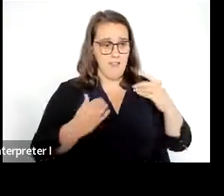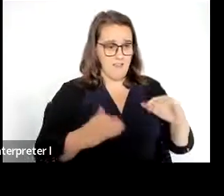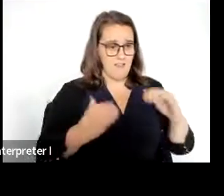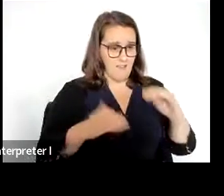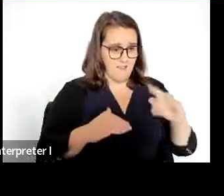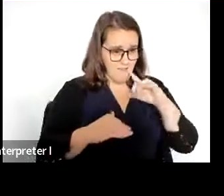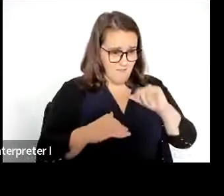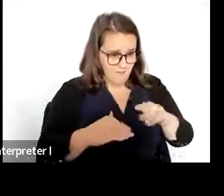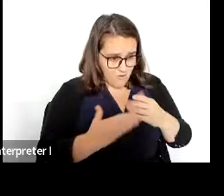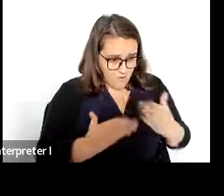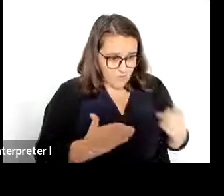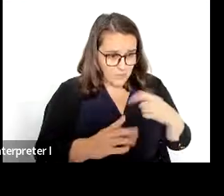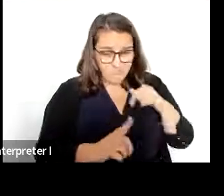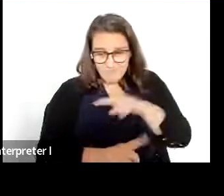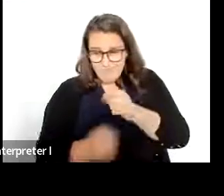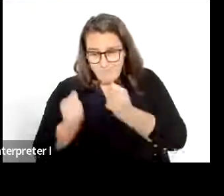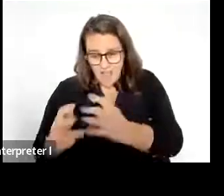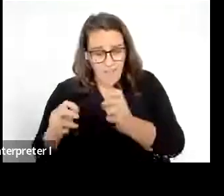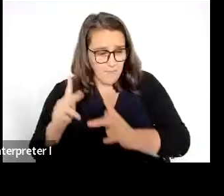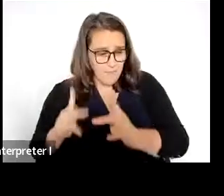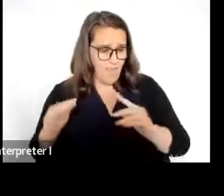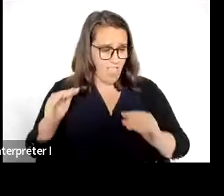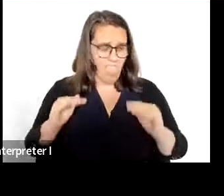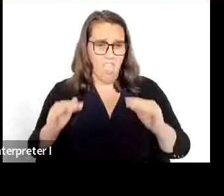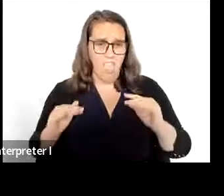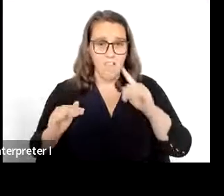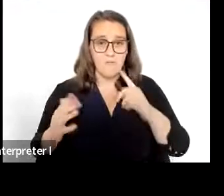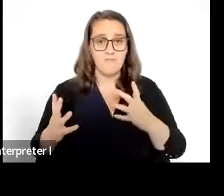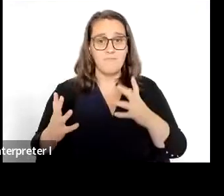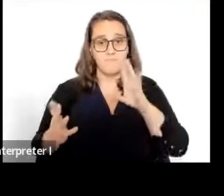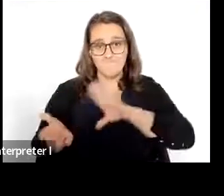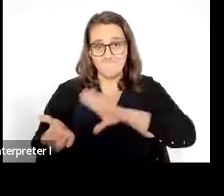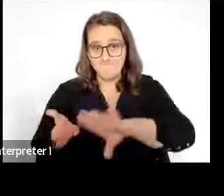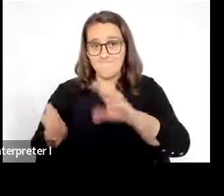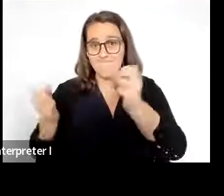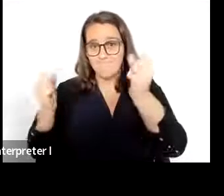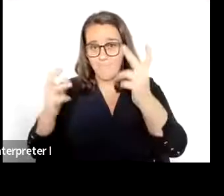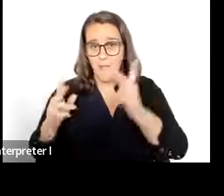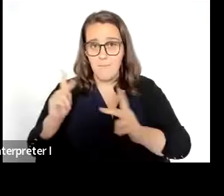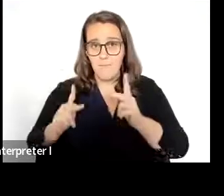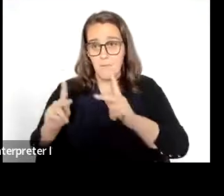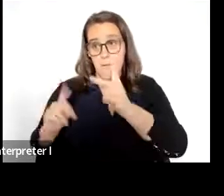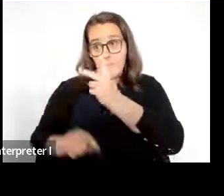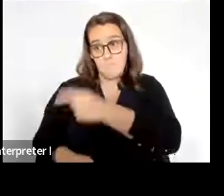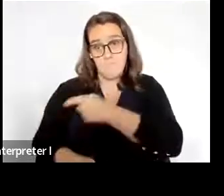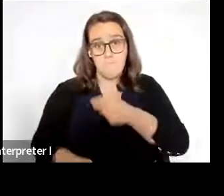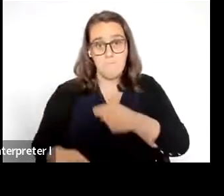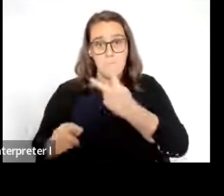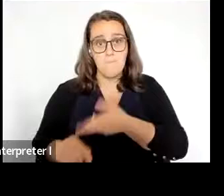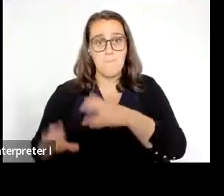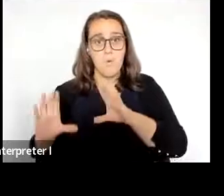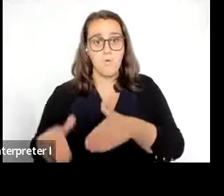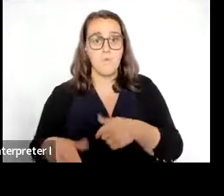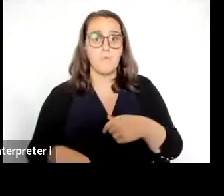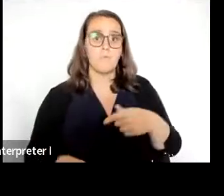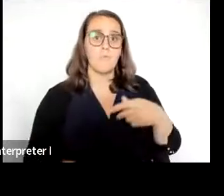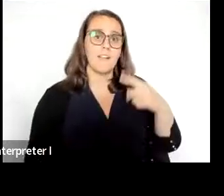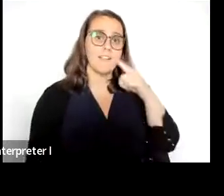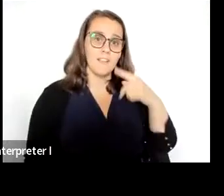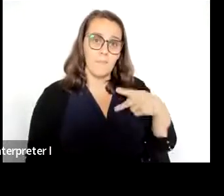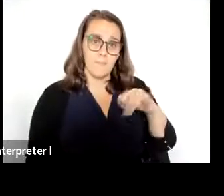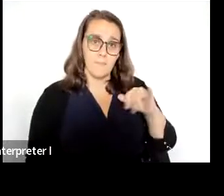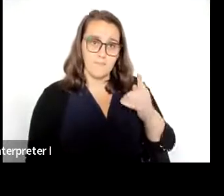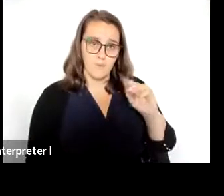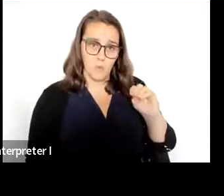of sort of leaving both communities behind. So looking at the amendment, I think Councilmember Pinto's amendment does,